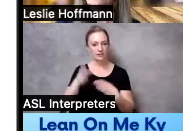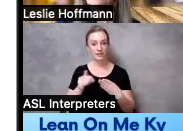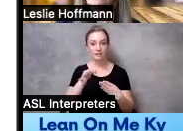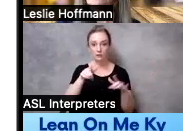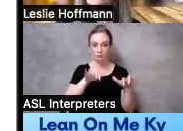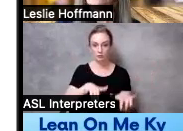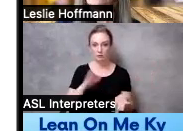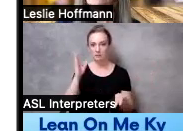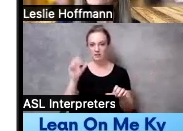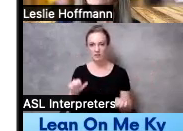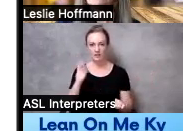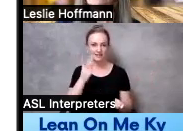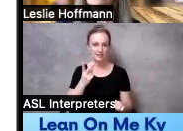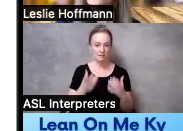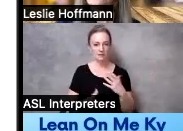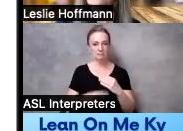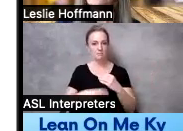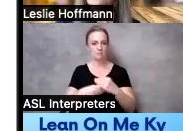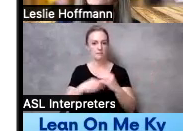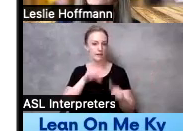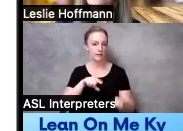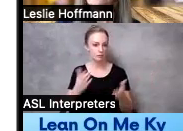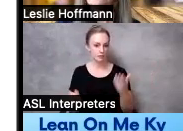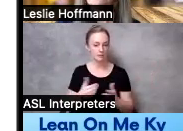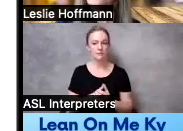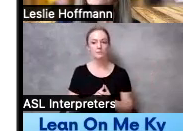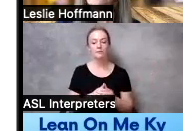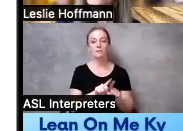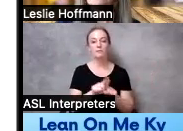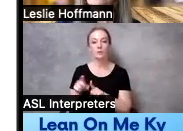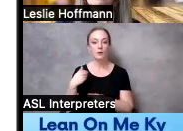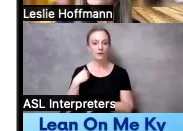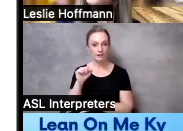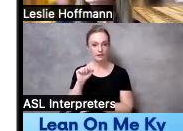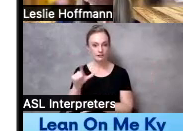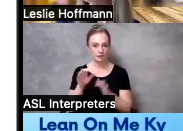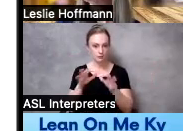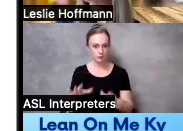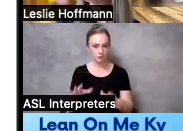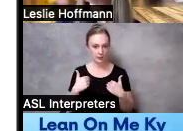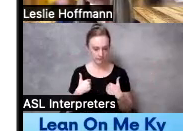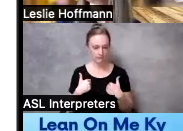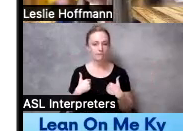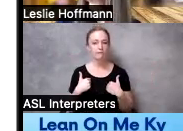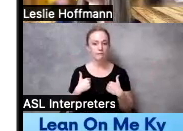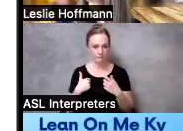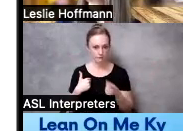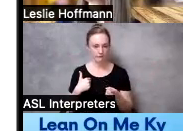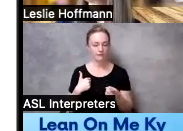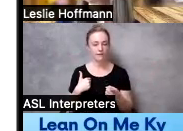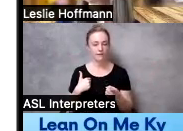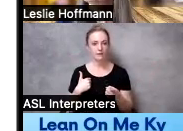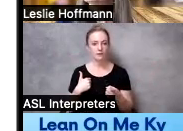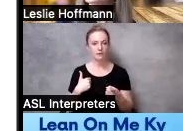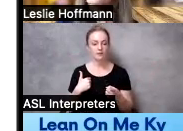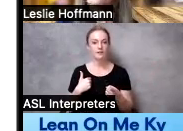presenters will be able to see them and might be able to answer them along the way. We also have an American Sign Language interpreter with us today, and one of them